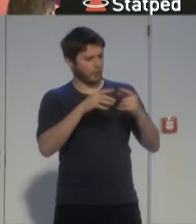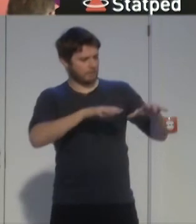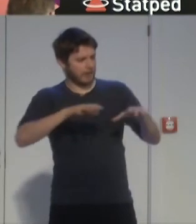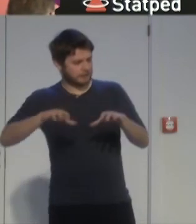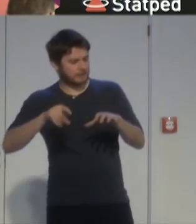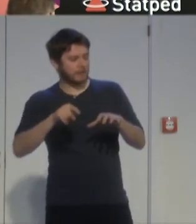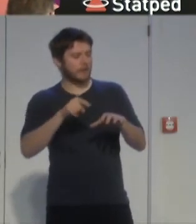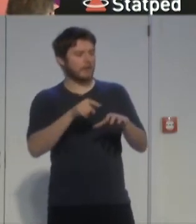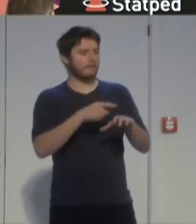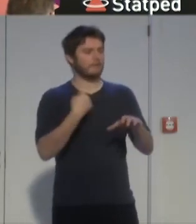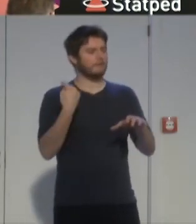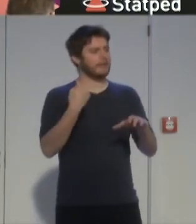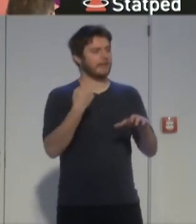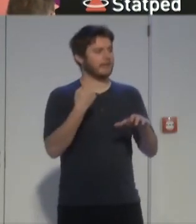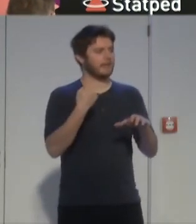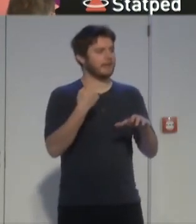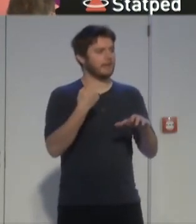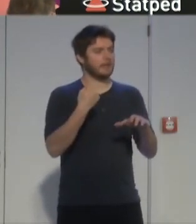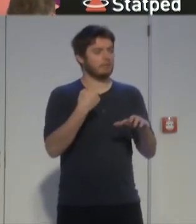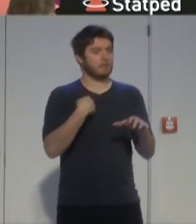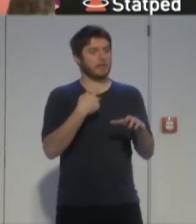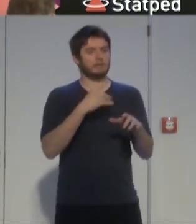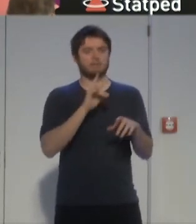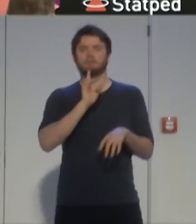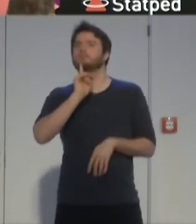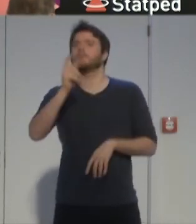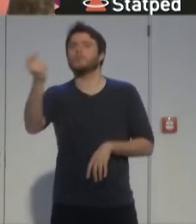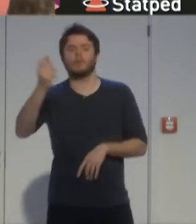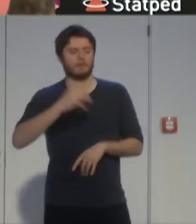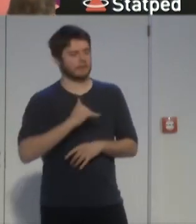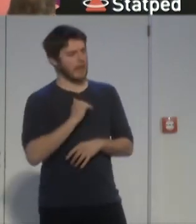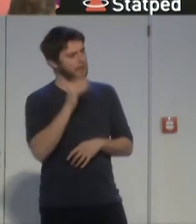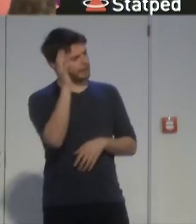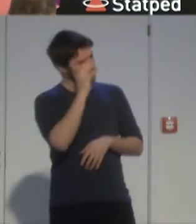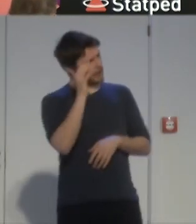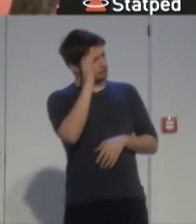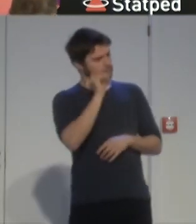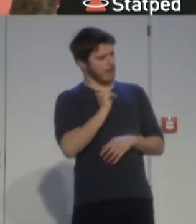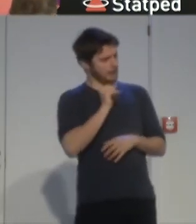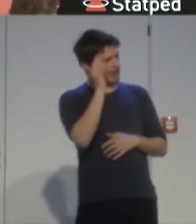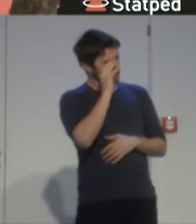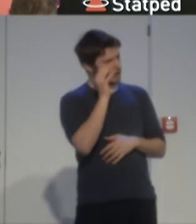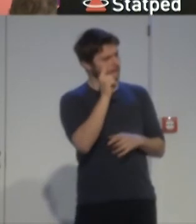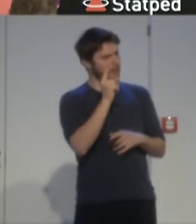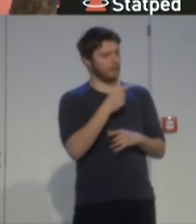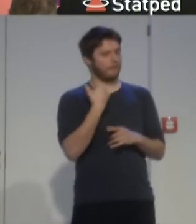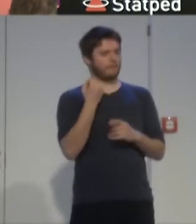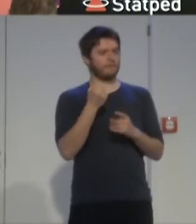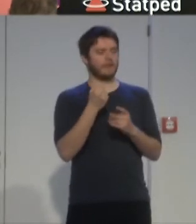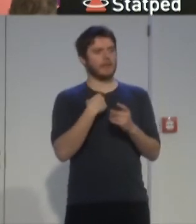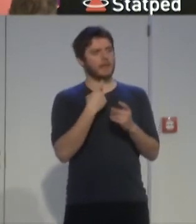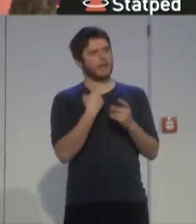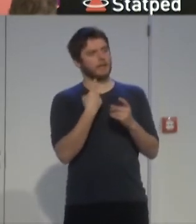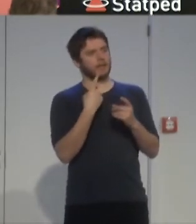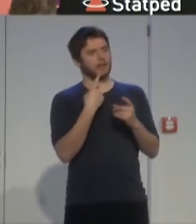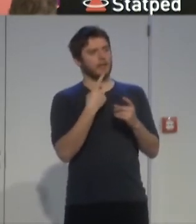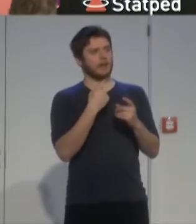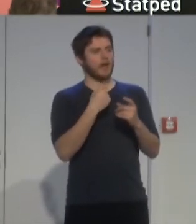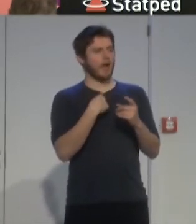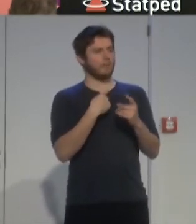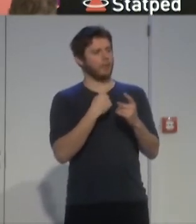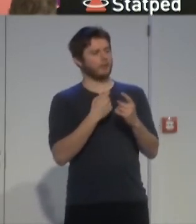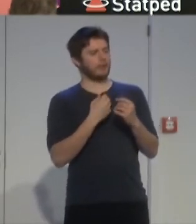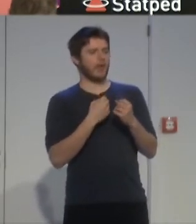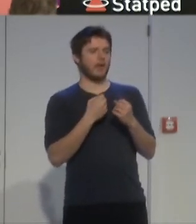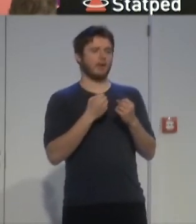we are not addressed to nobody, we are addressed to ourselves. So we project ourselves in the role of the other